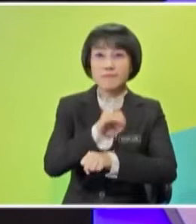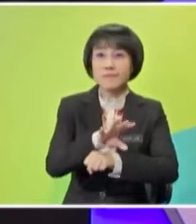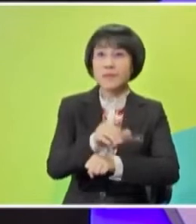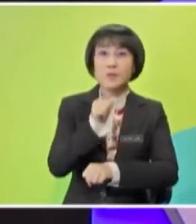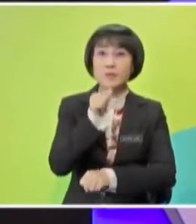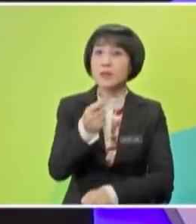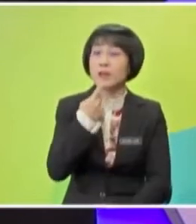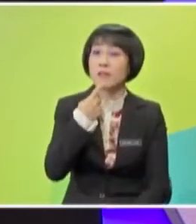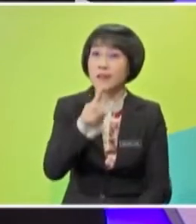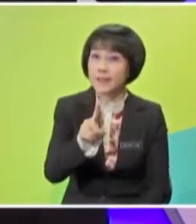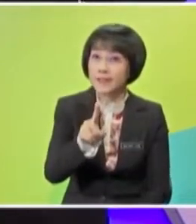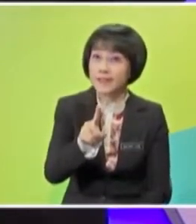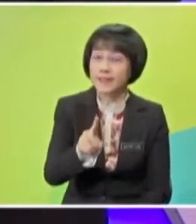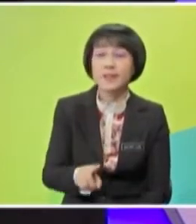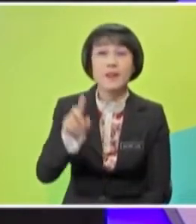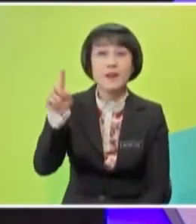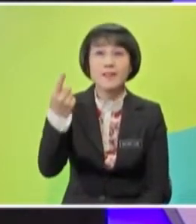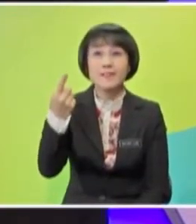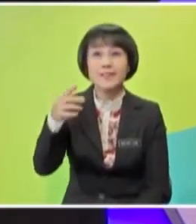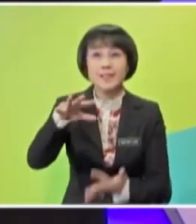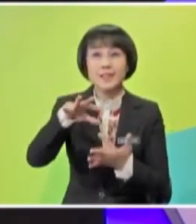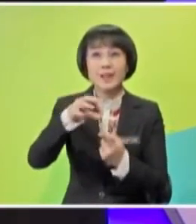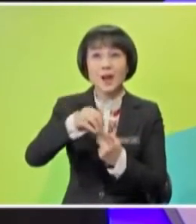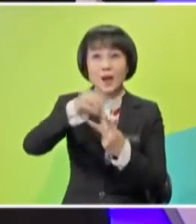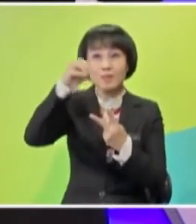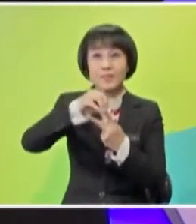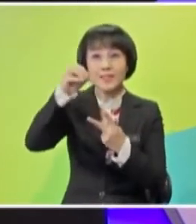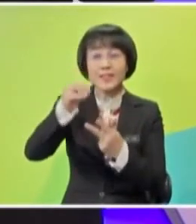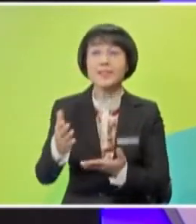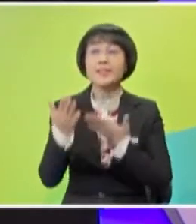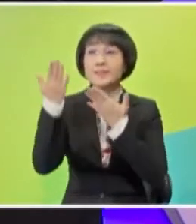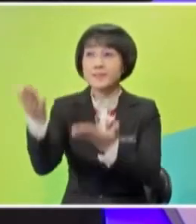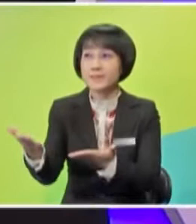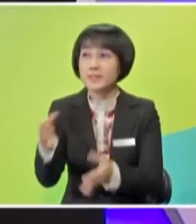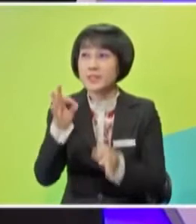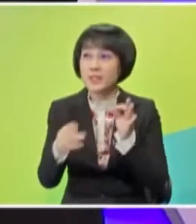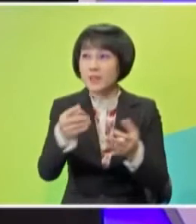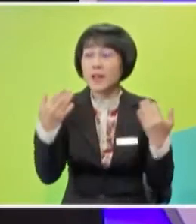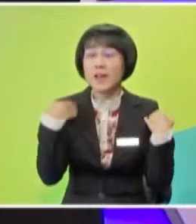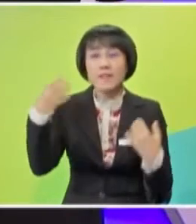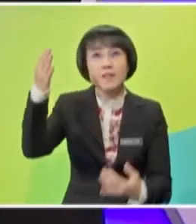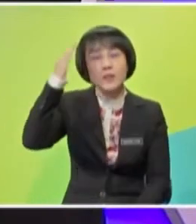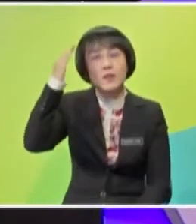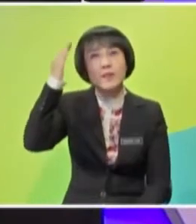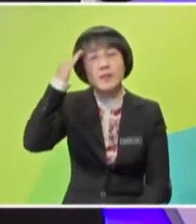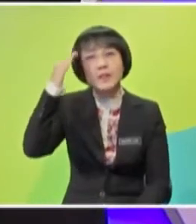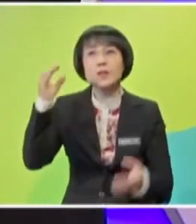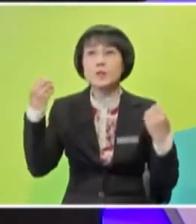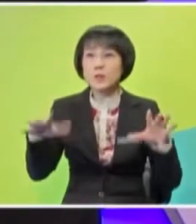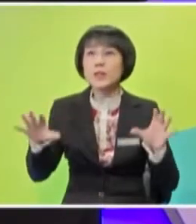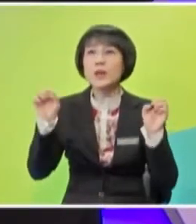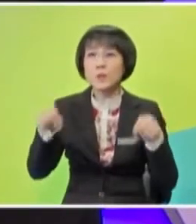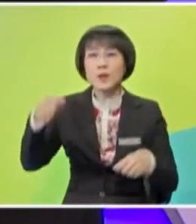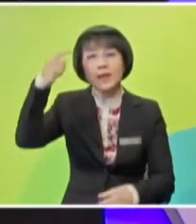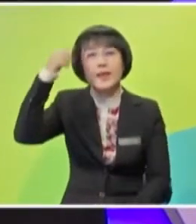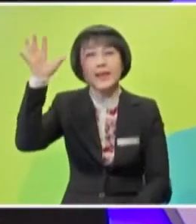an order. Yes. So the only option that you have is suggestion. Suggestion. But if you have the knowledge, you can make already that assumption or